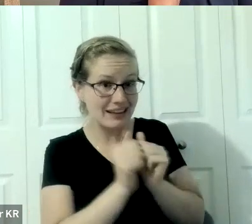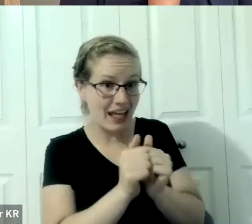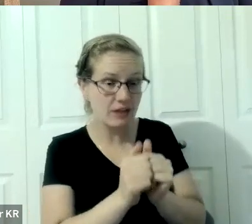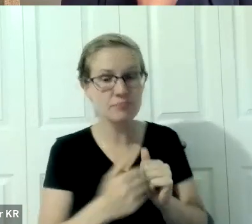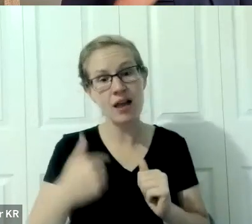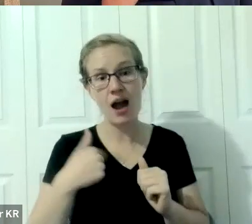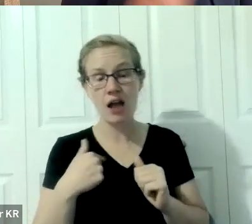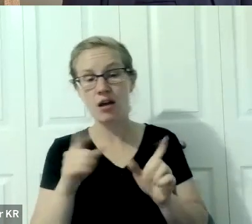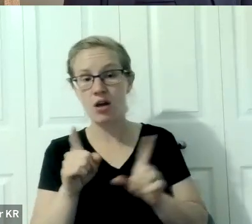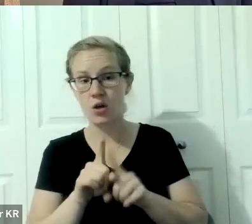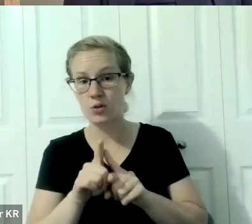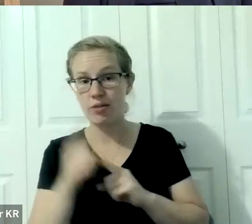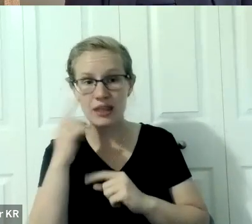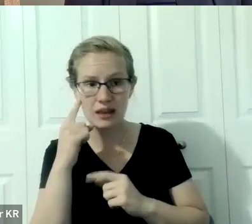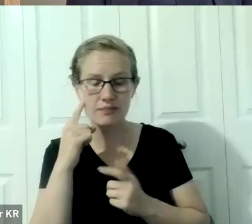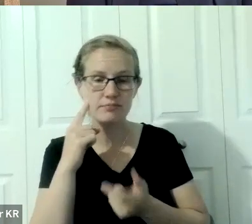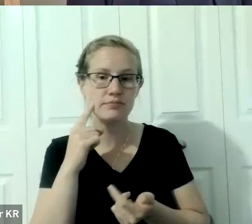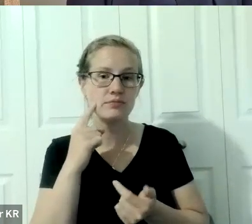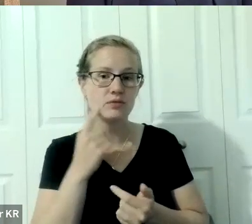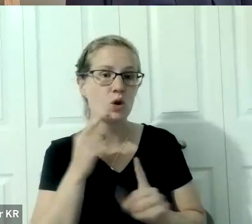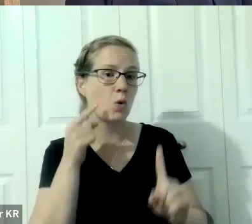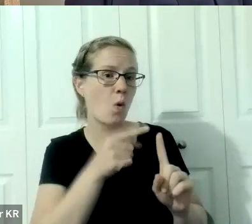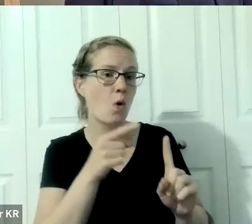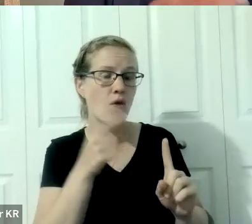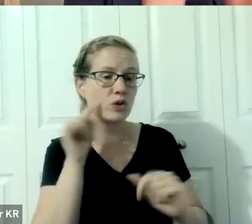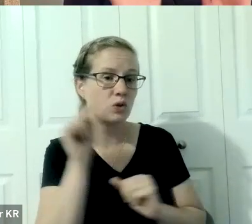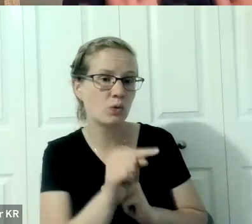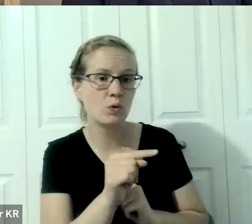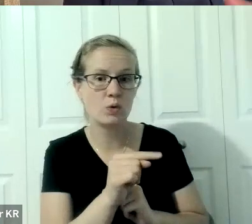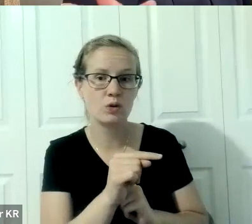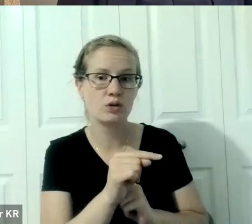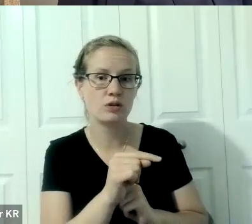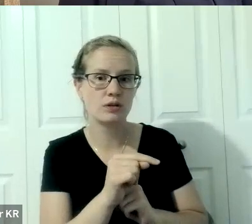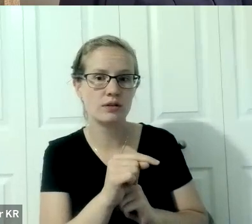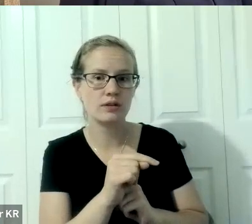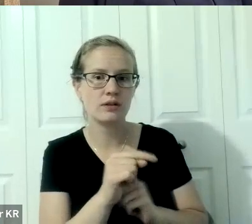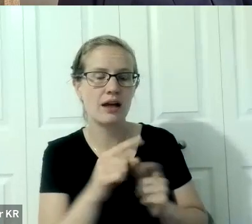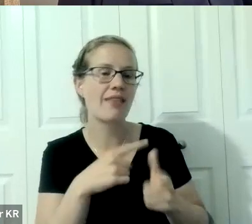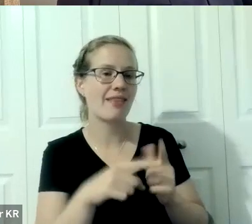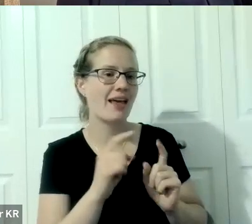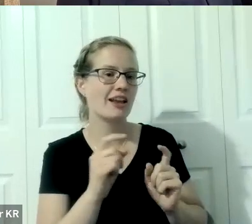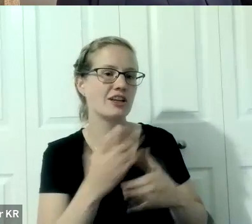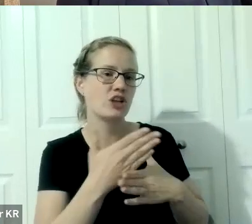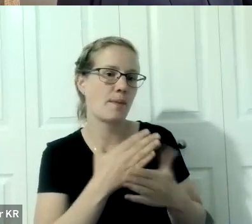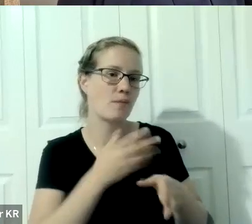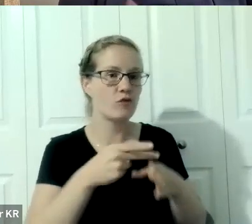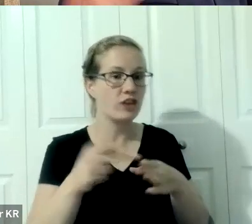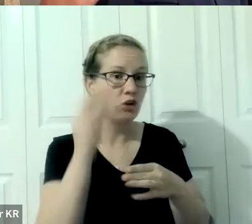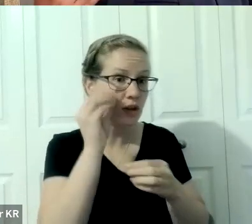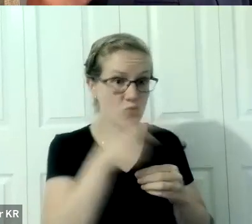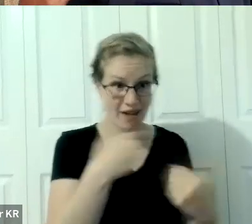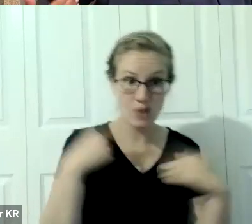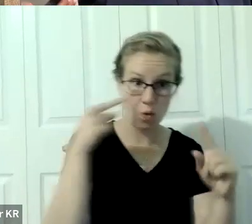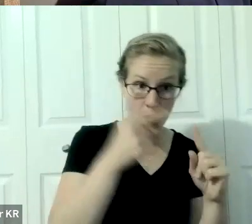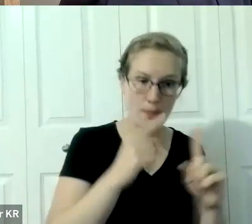also think that, you know, a goal that you need to have is in the, that's where I give my professional opinion. Now, you have your goals, but